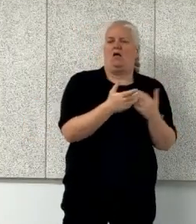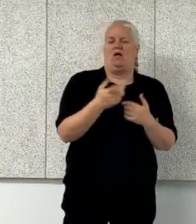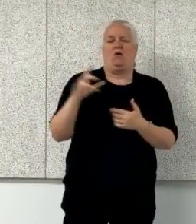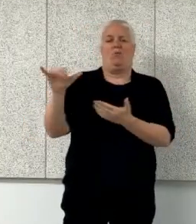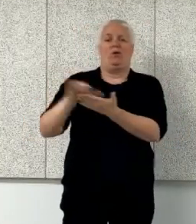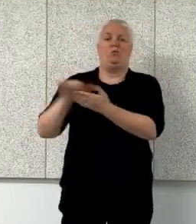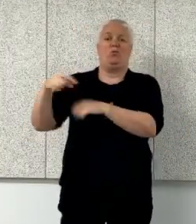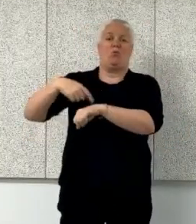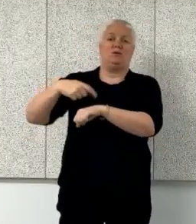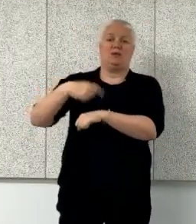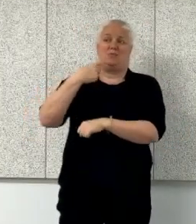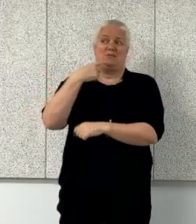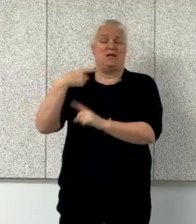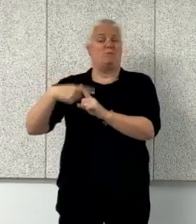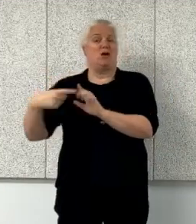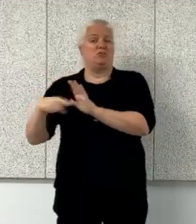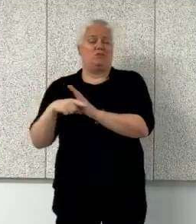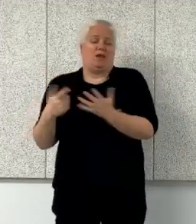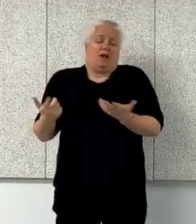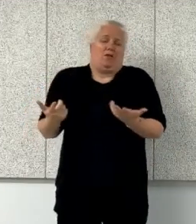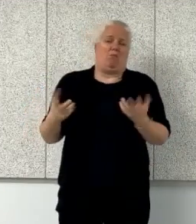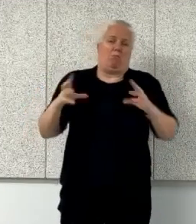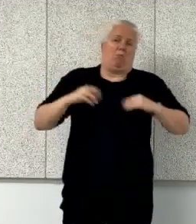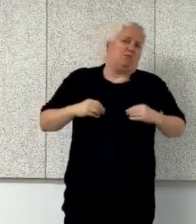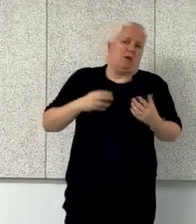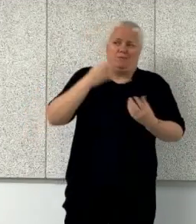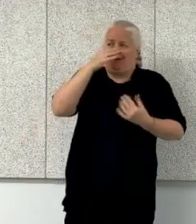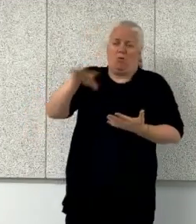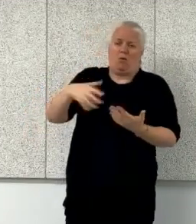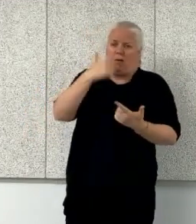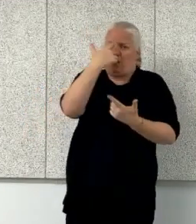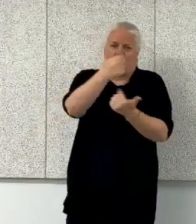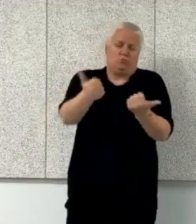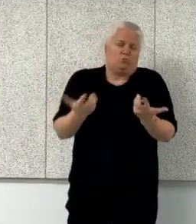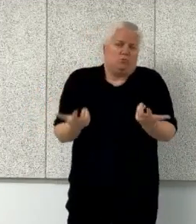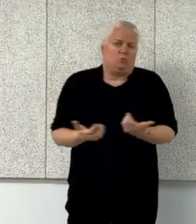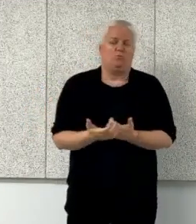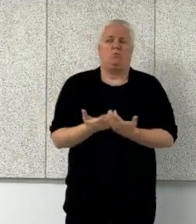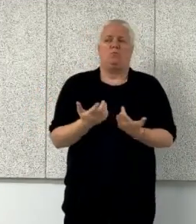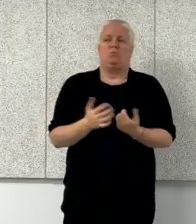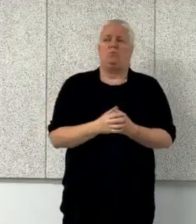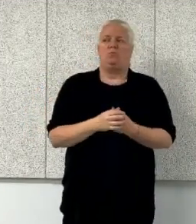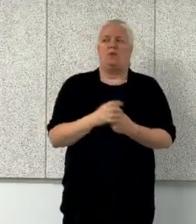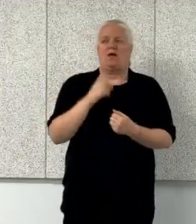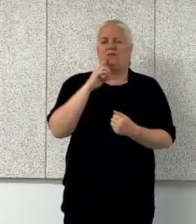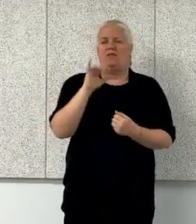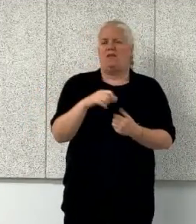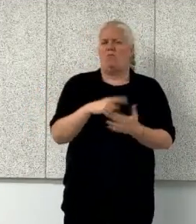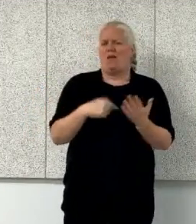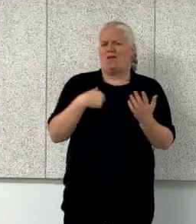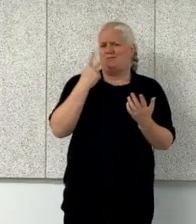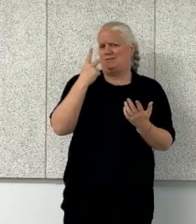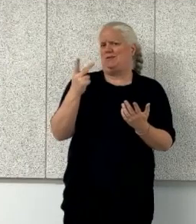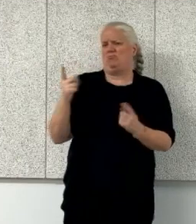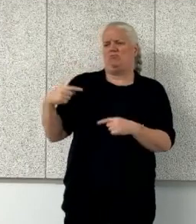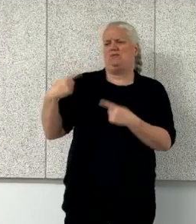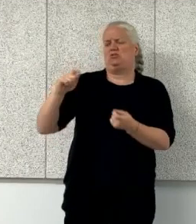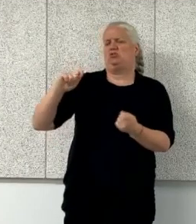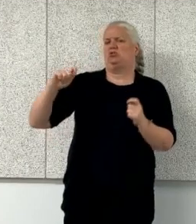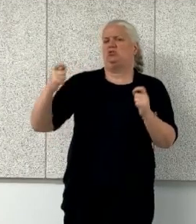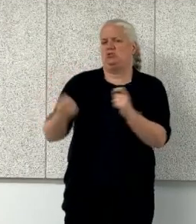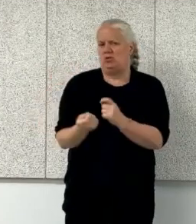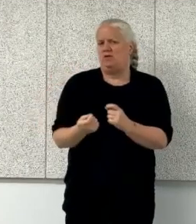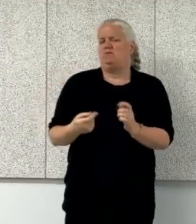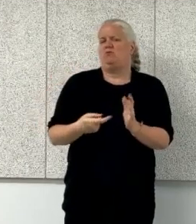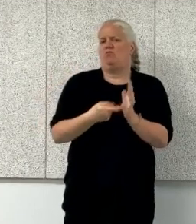leave it. Mm-hmm. But I do think that, like, we're seeing that shift happening, or at least I'm seeing it with my clients, but I think it requires a greater sort of